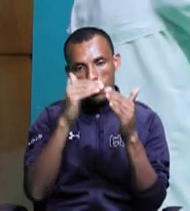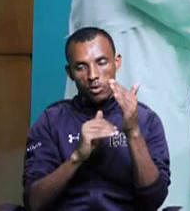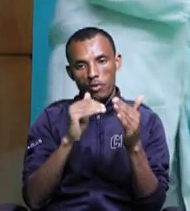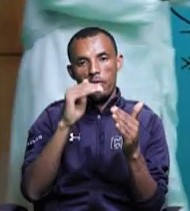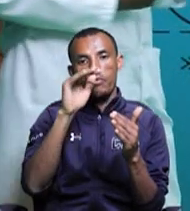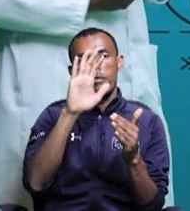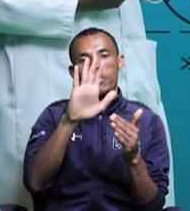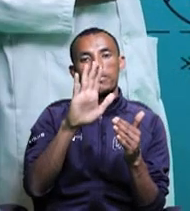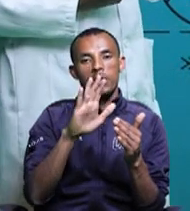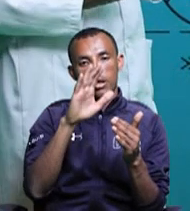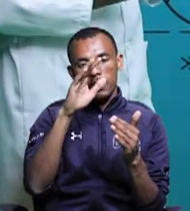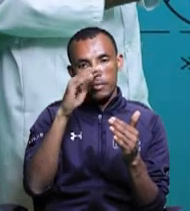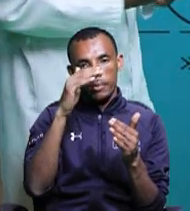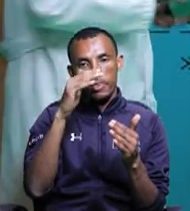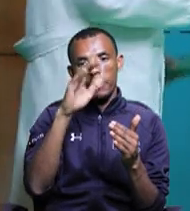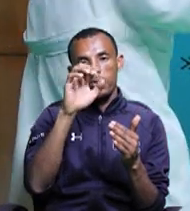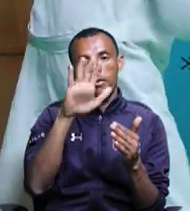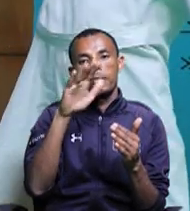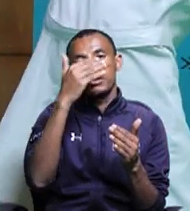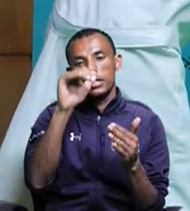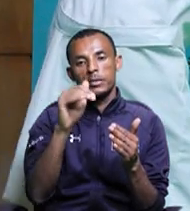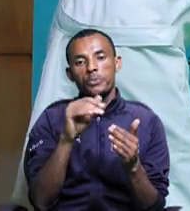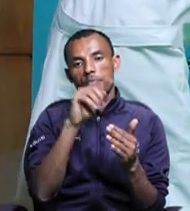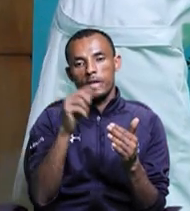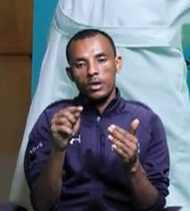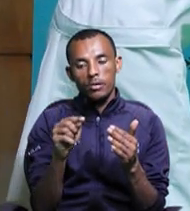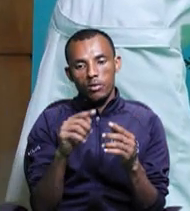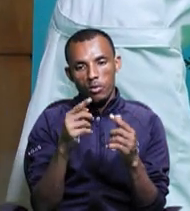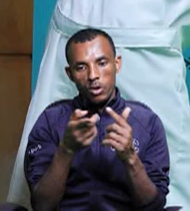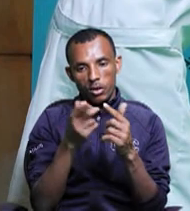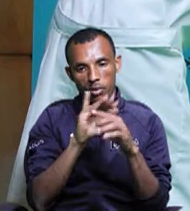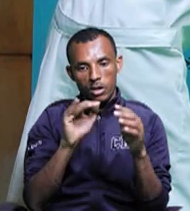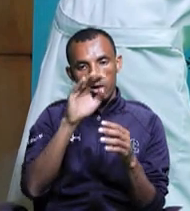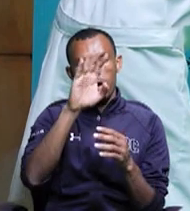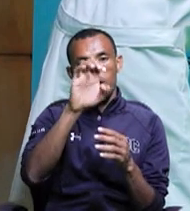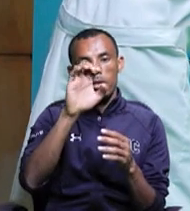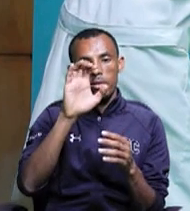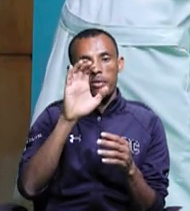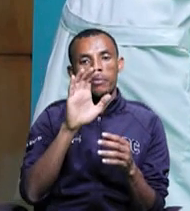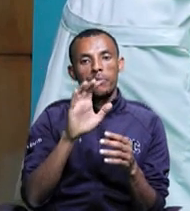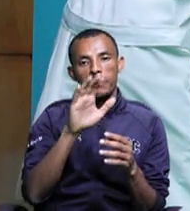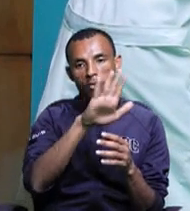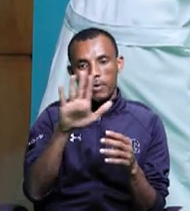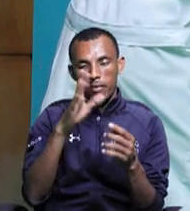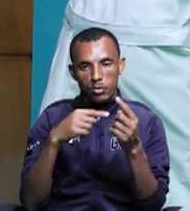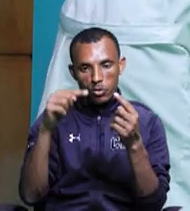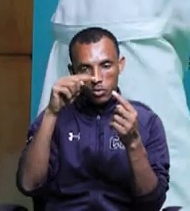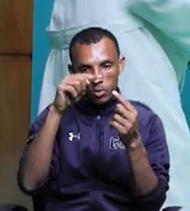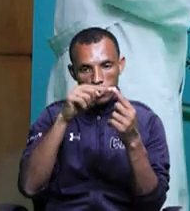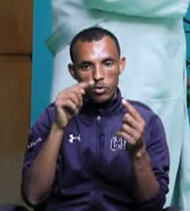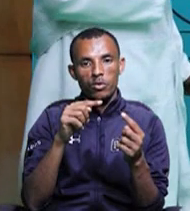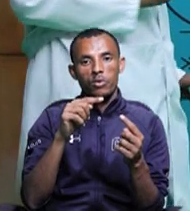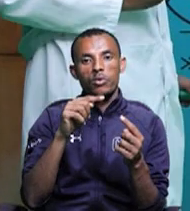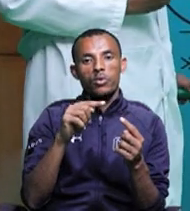class. This one group. Second, from 55 up to 64, this is the second class.